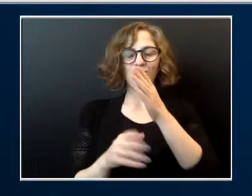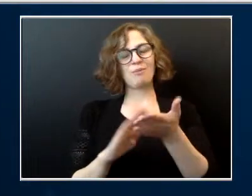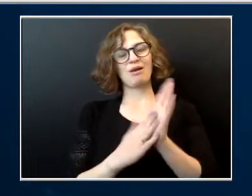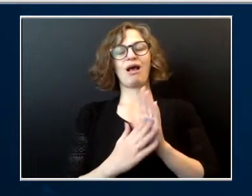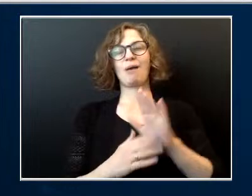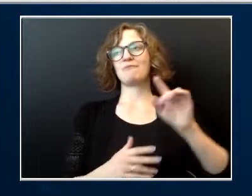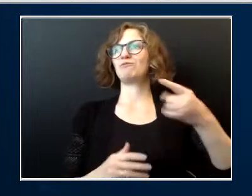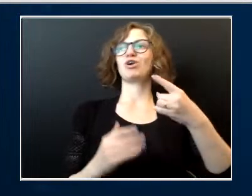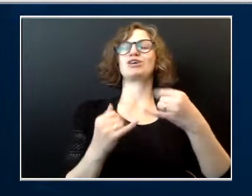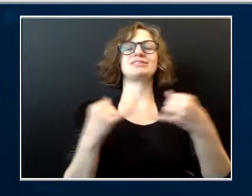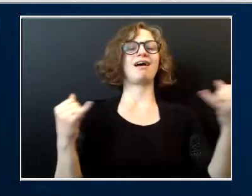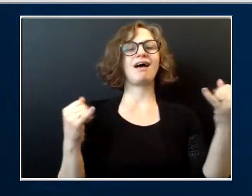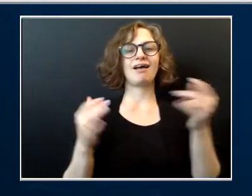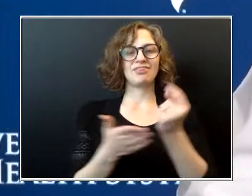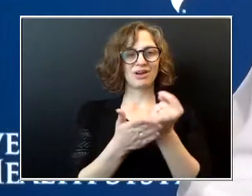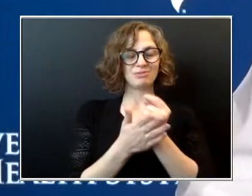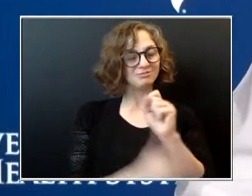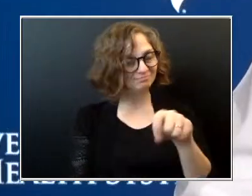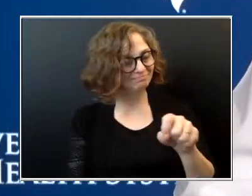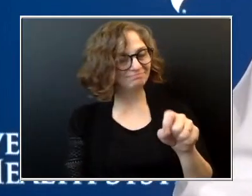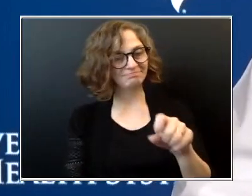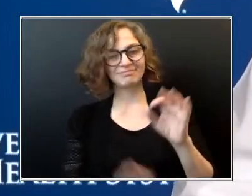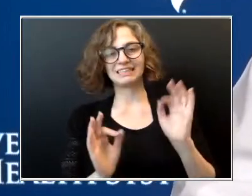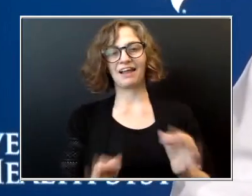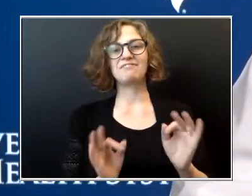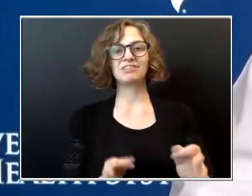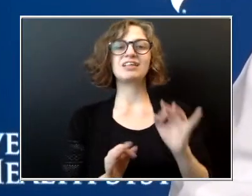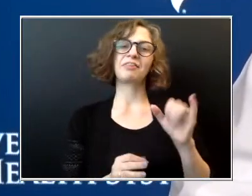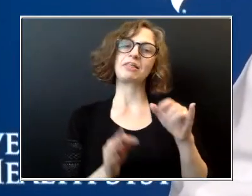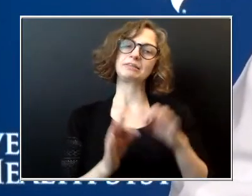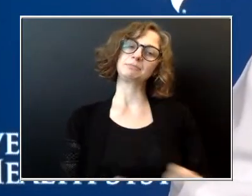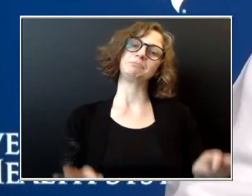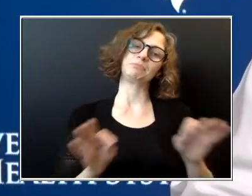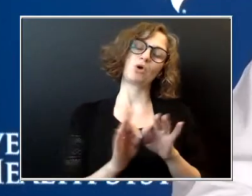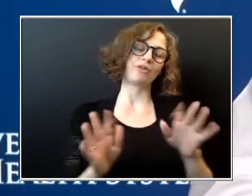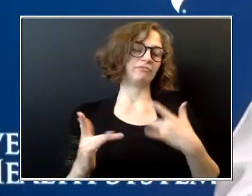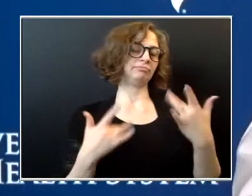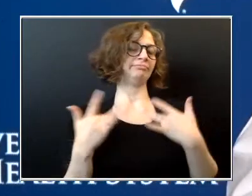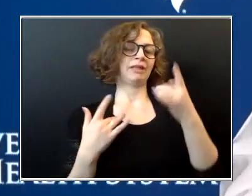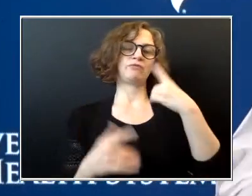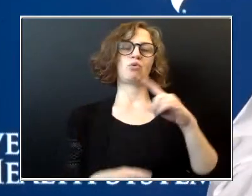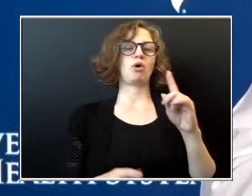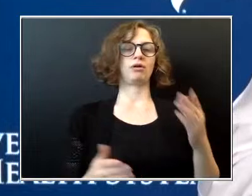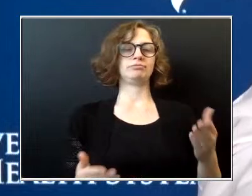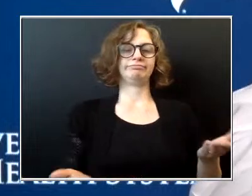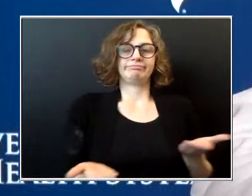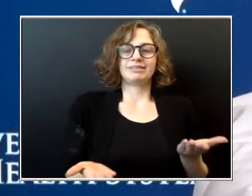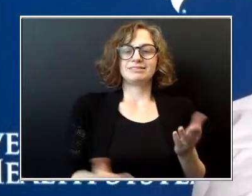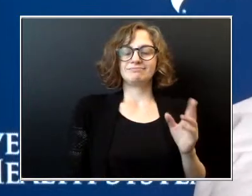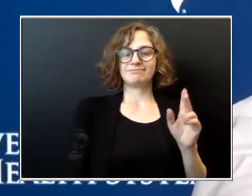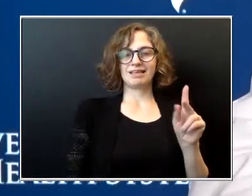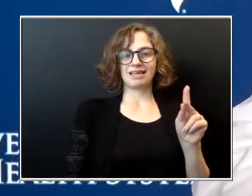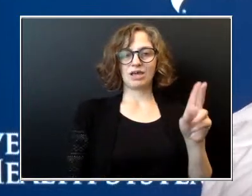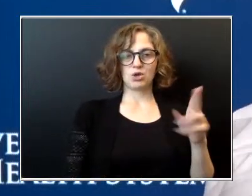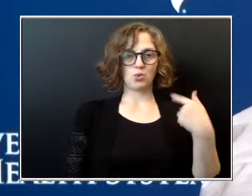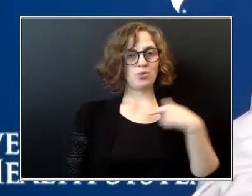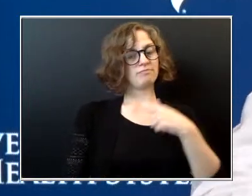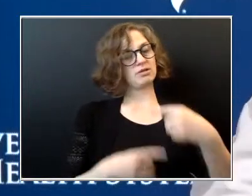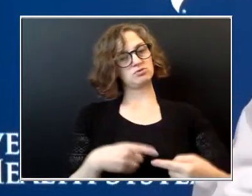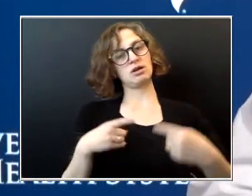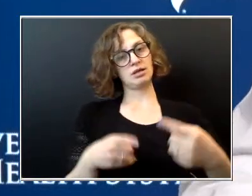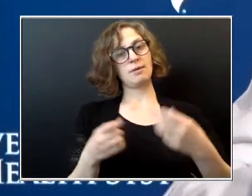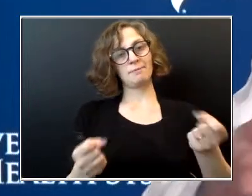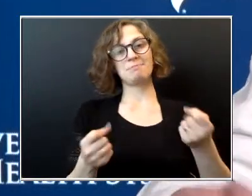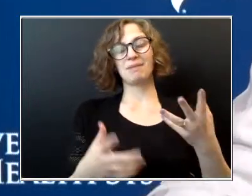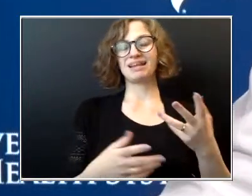going to be really needed, and it's a big excitement for our KU patients because, we have been struggling because patients getting many lines of therapy, it's very difficult to get